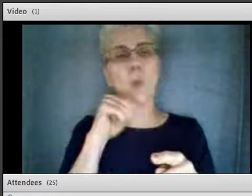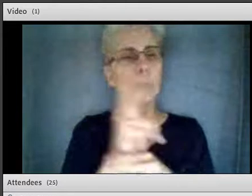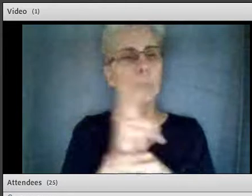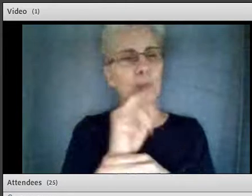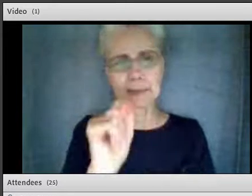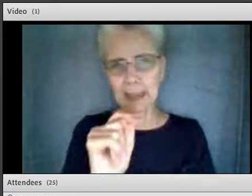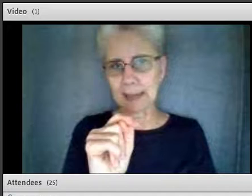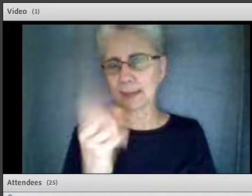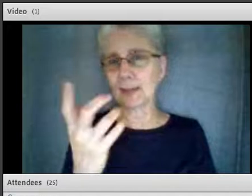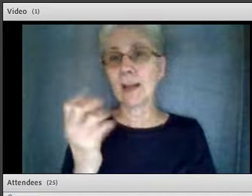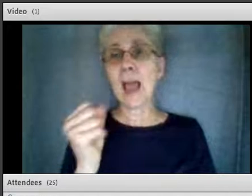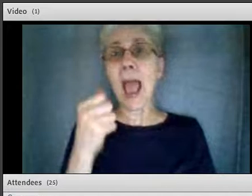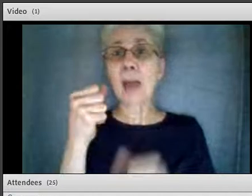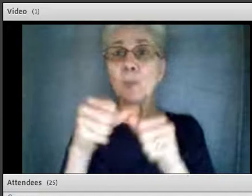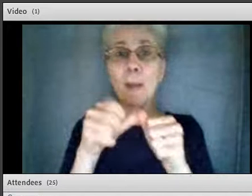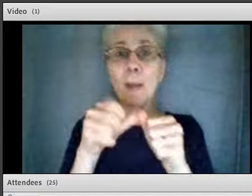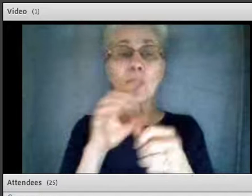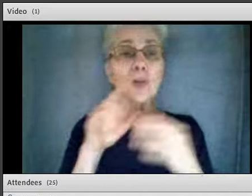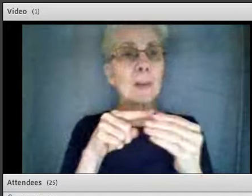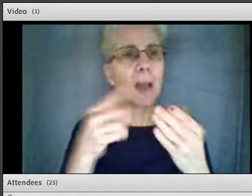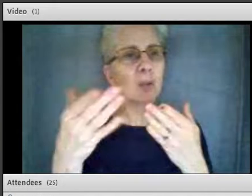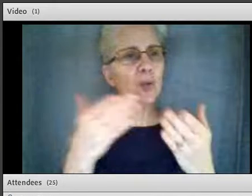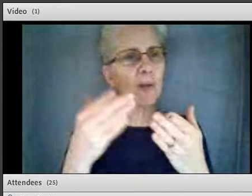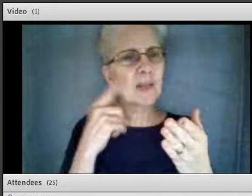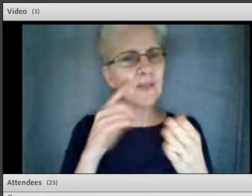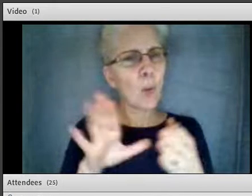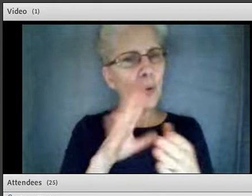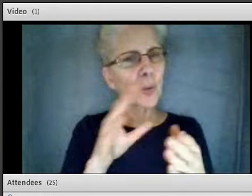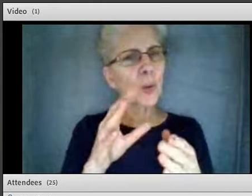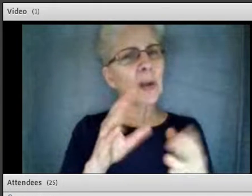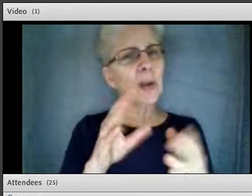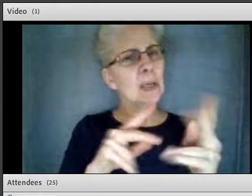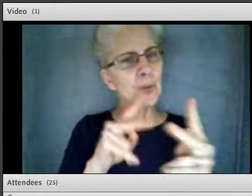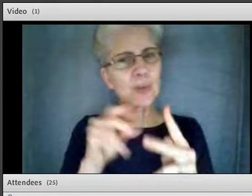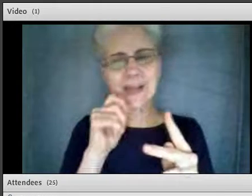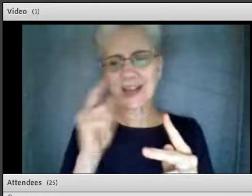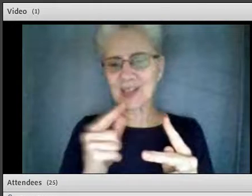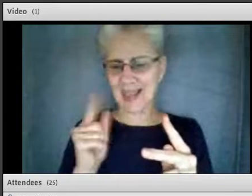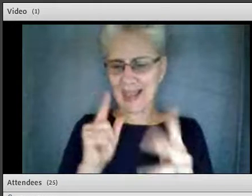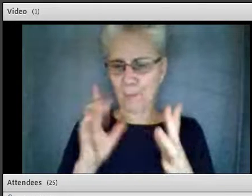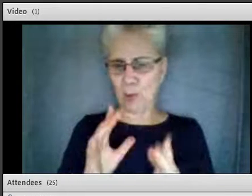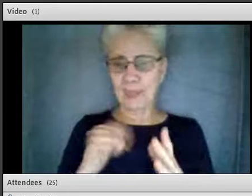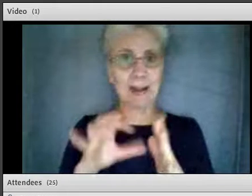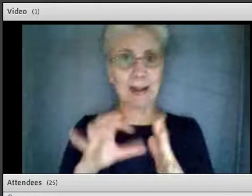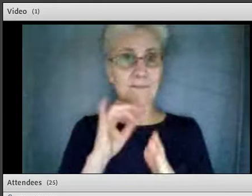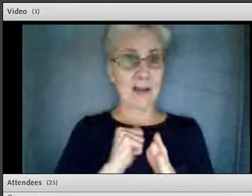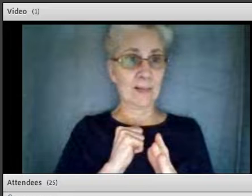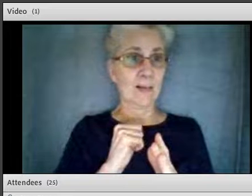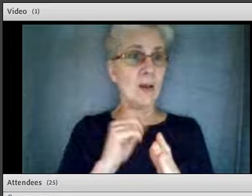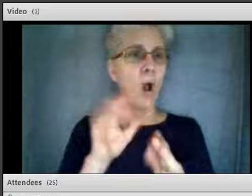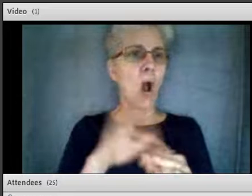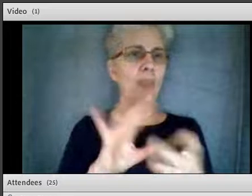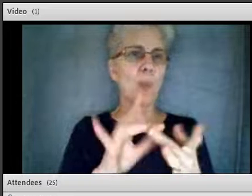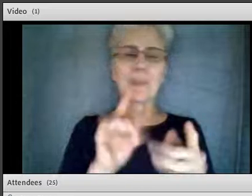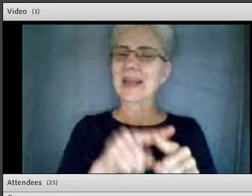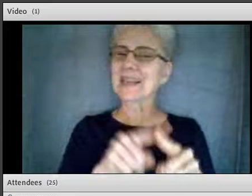your services for your users, not as a librarian that I can find stuff on the website, because that's a totally different conversation.